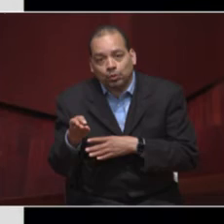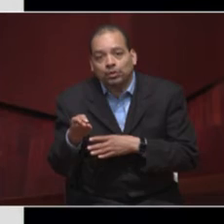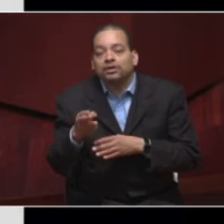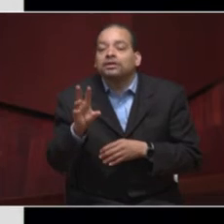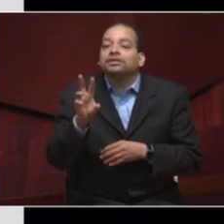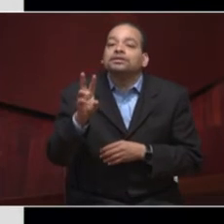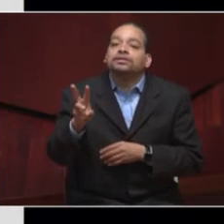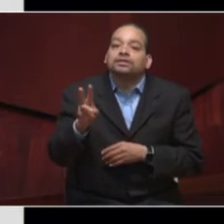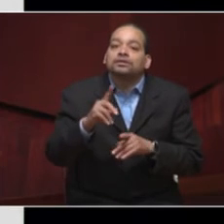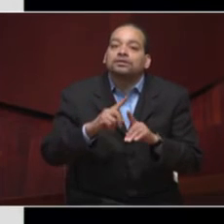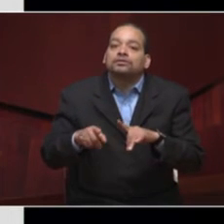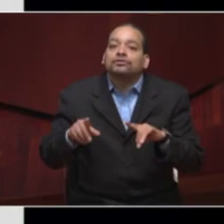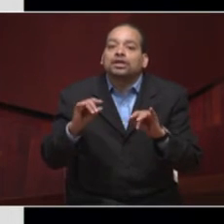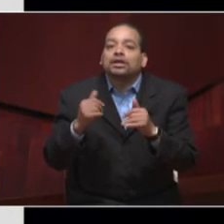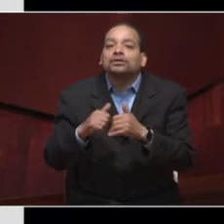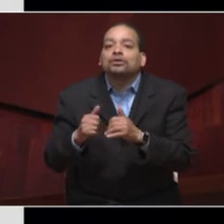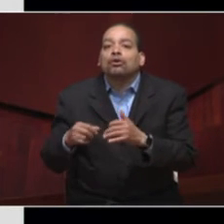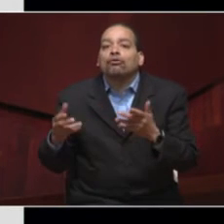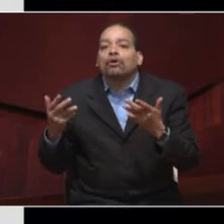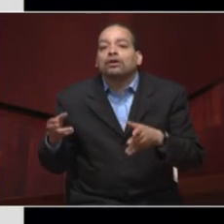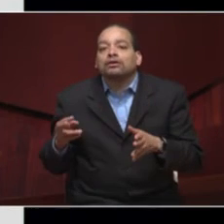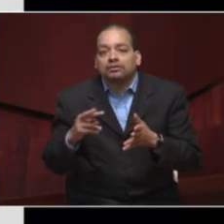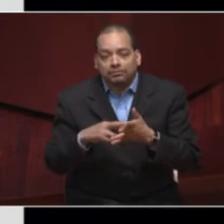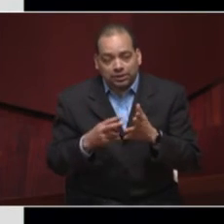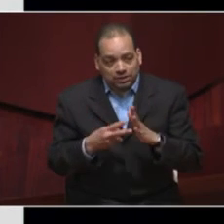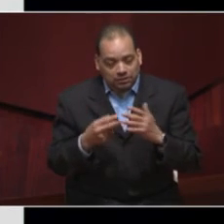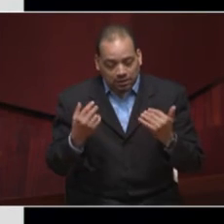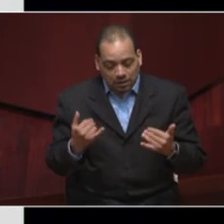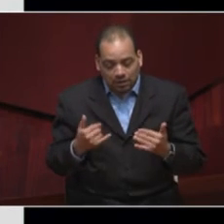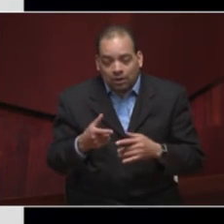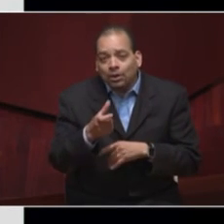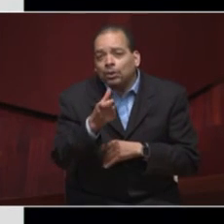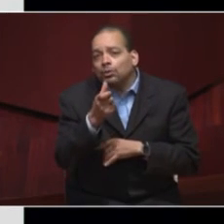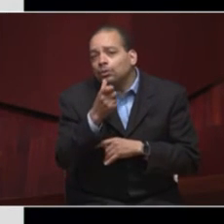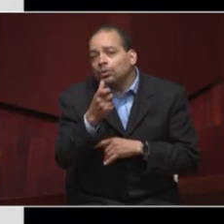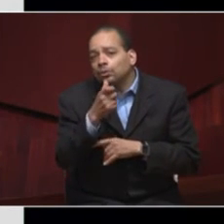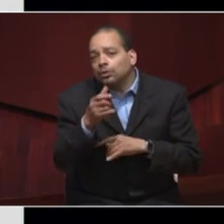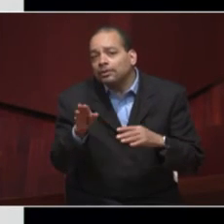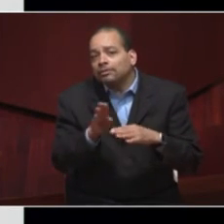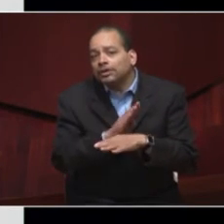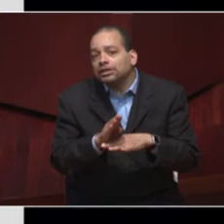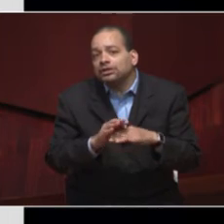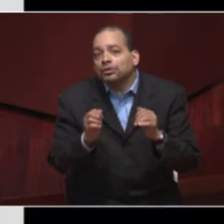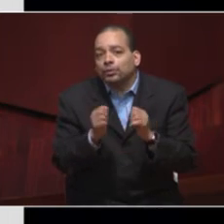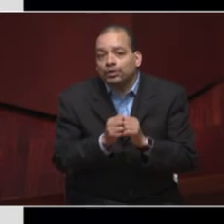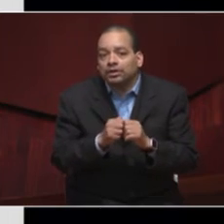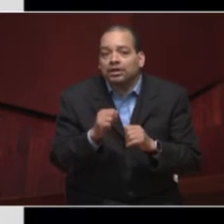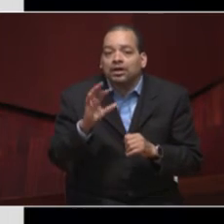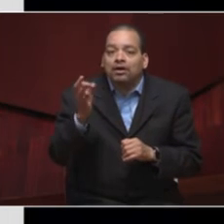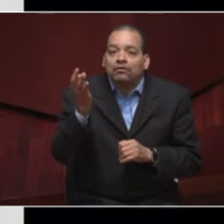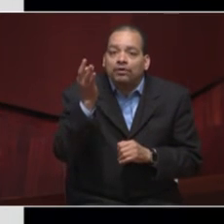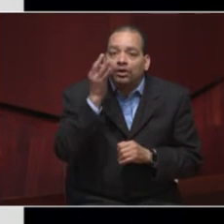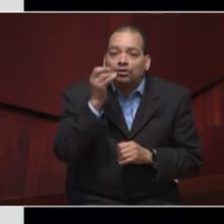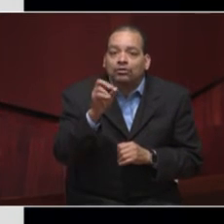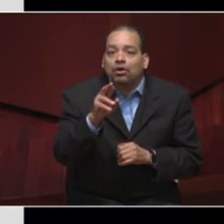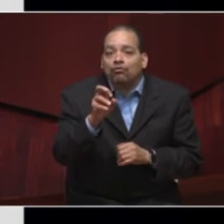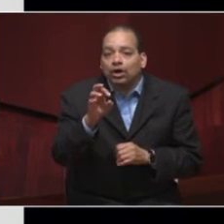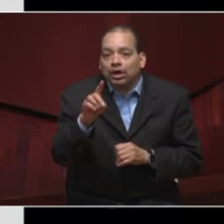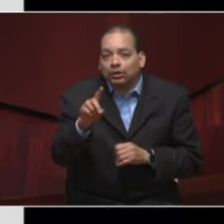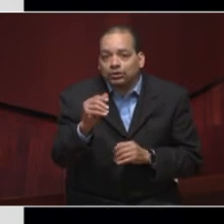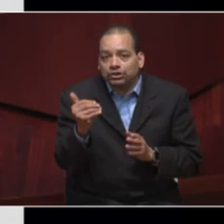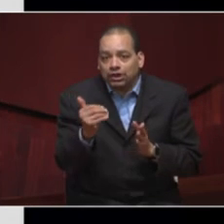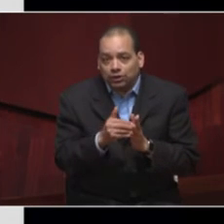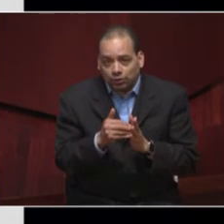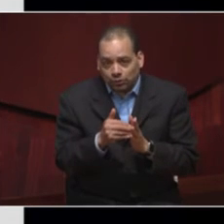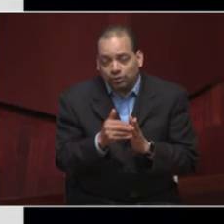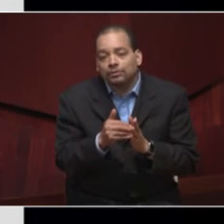it completely encloses the circle of who conducts business with the Federal Record Center from a new transfer standpoint